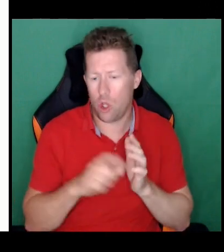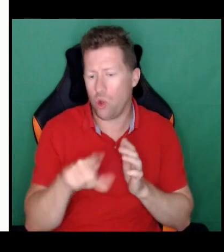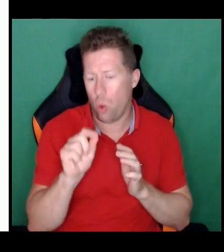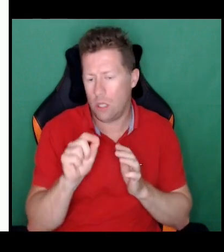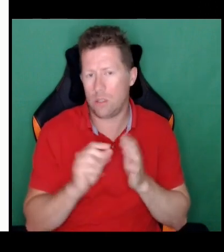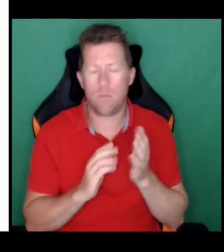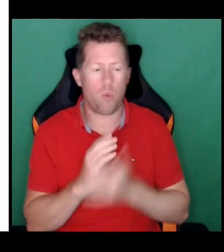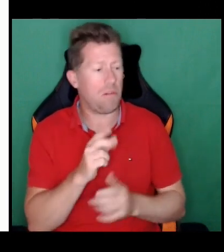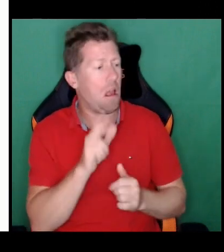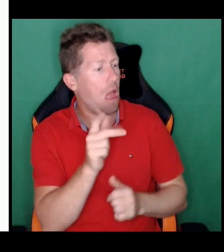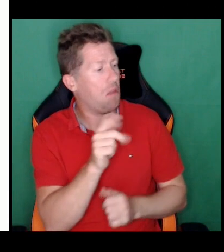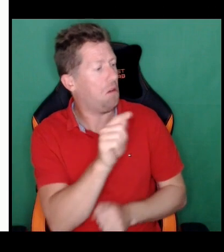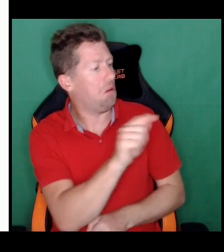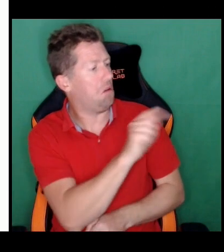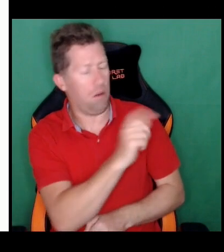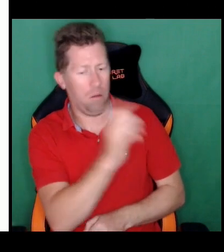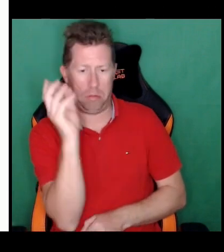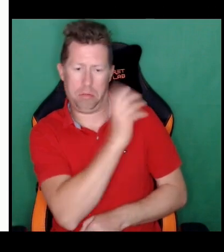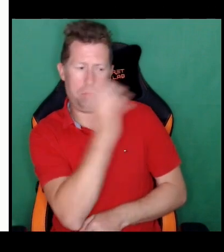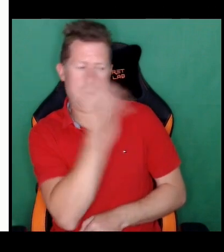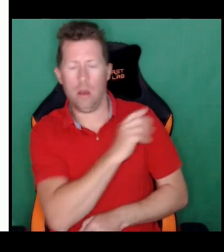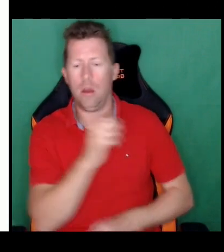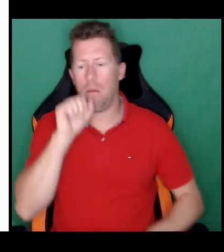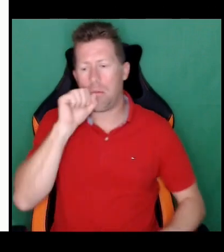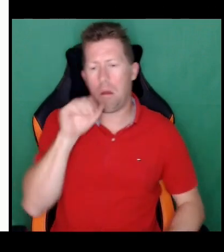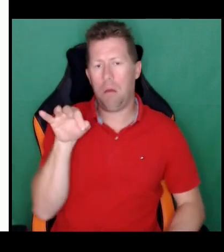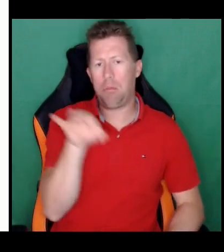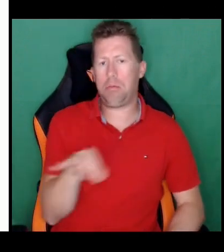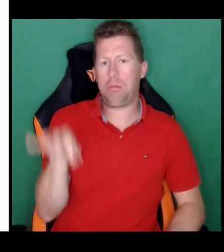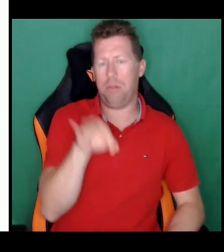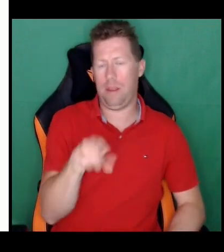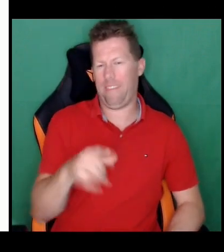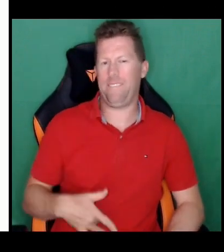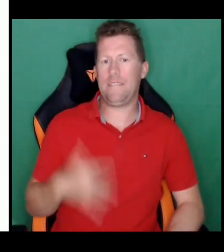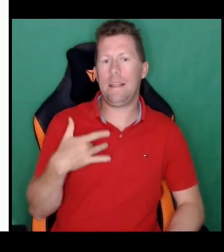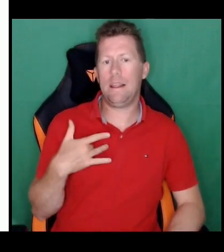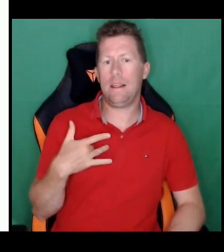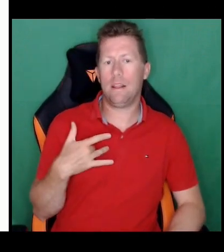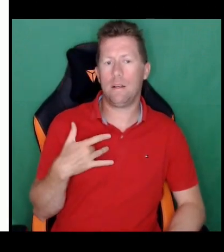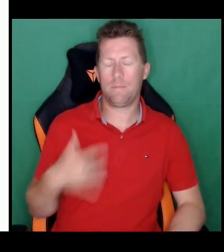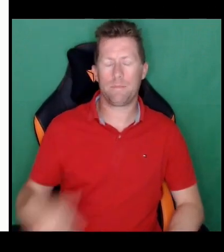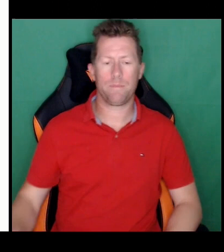risky things they could be doing. They think that vaping is probably the best decision they could make.